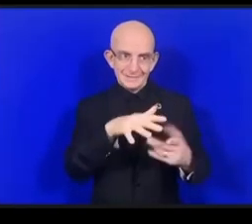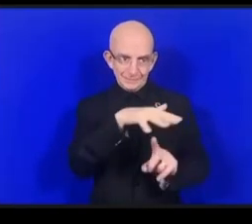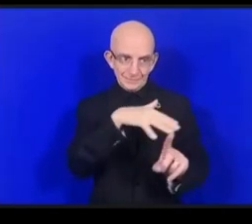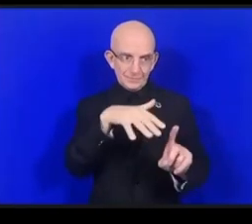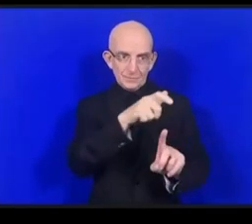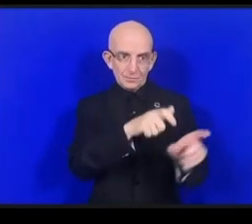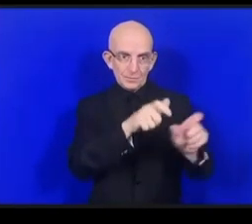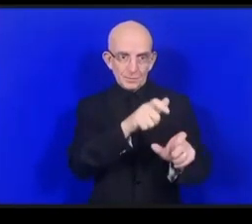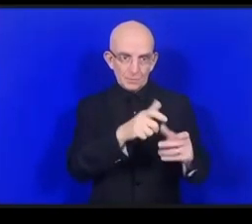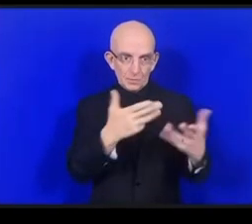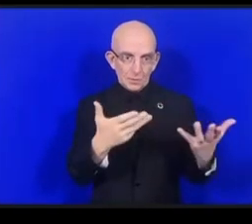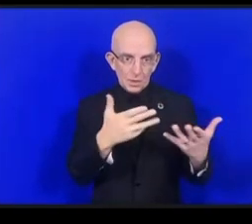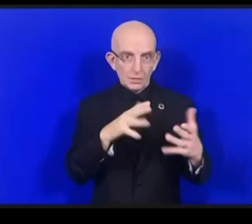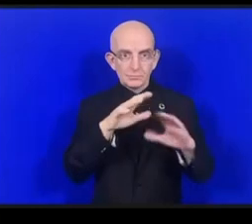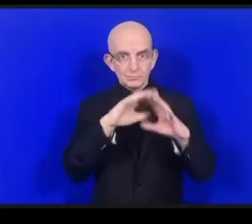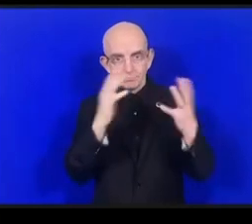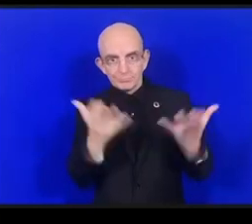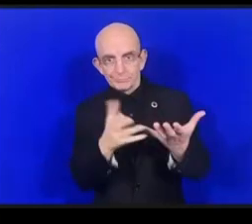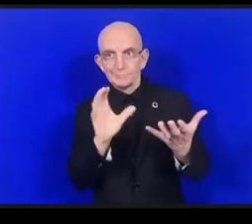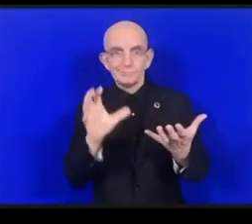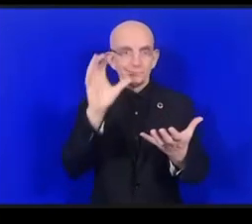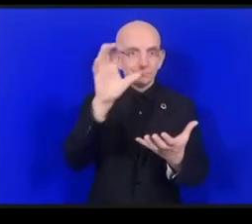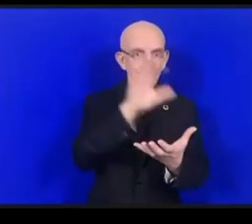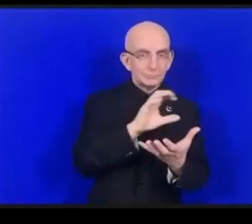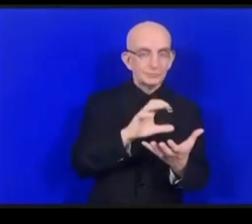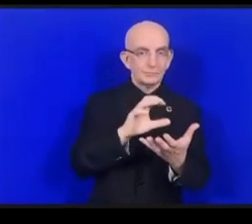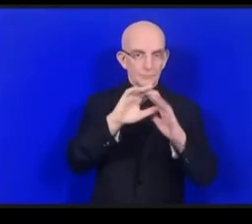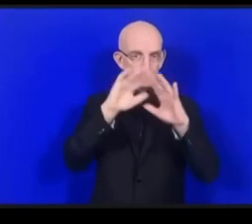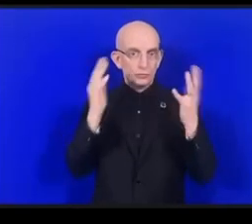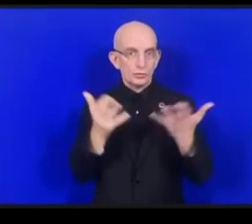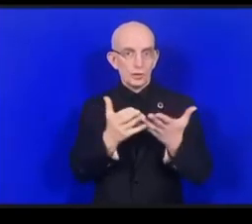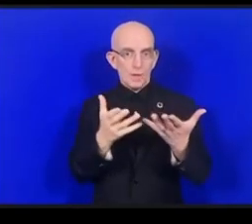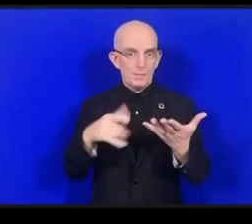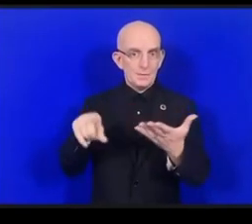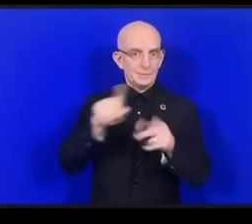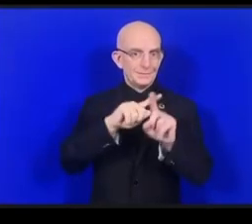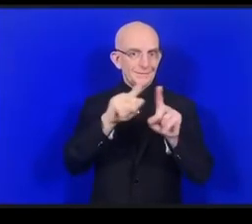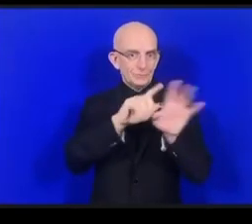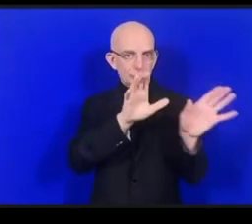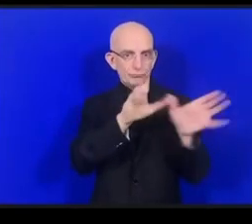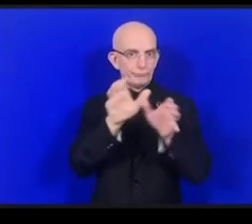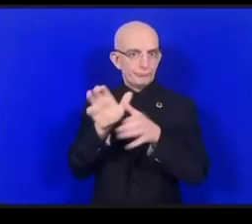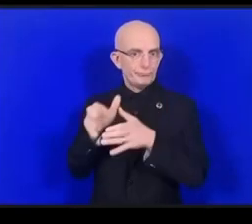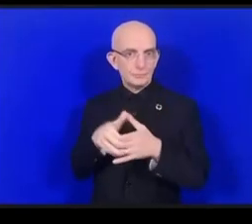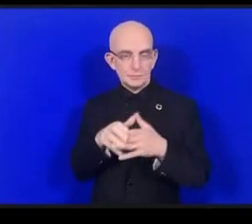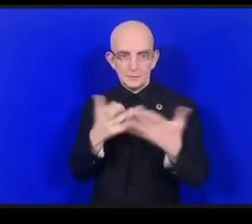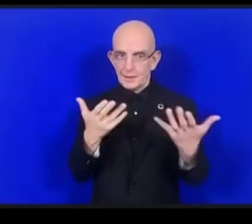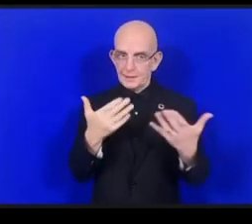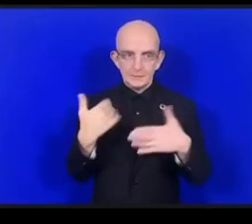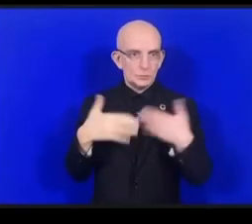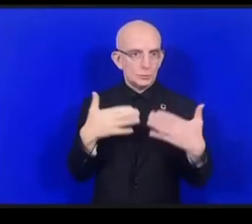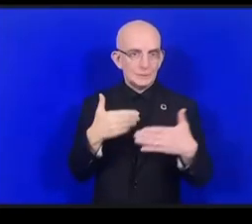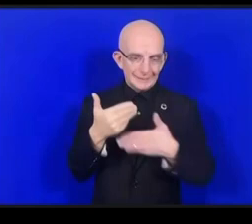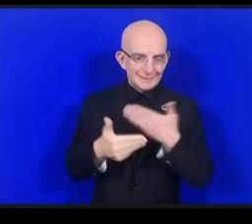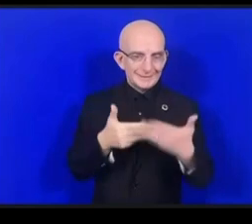challenges with the internet issue, why internet is innovating on one hand. This is the thing that we, the young people